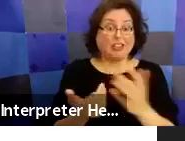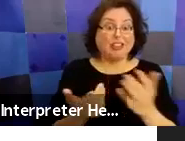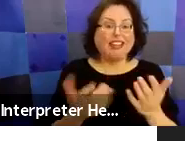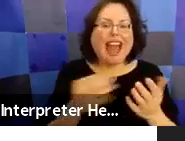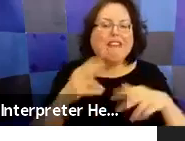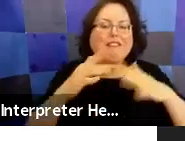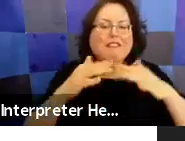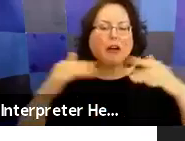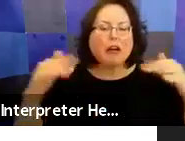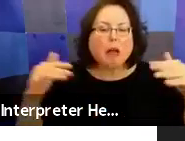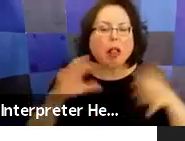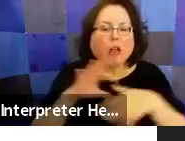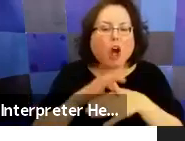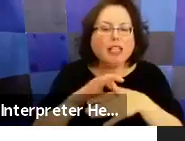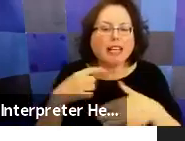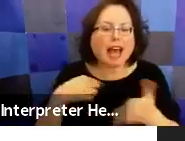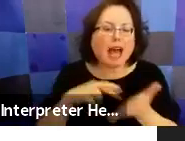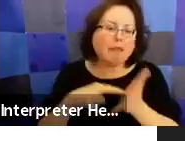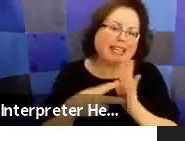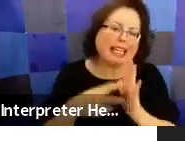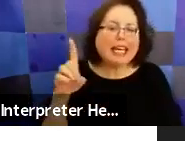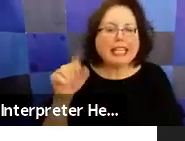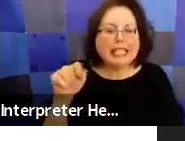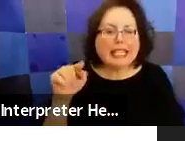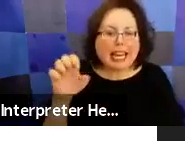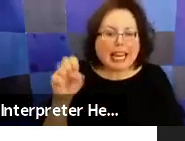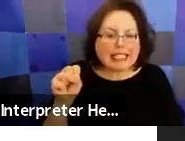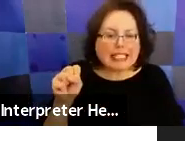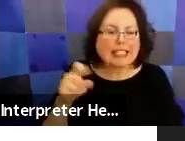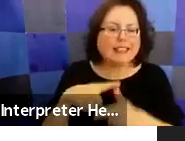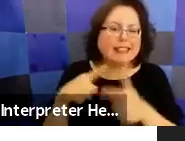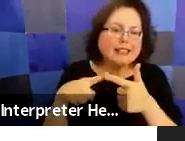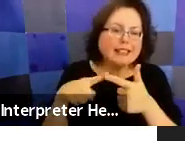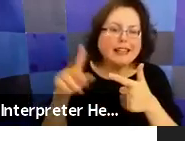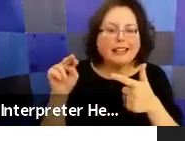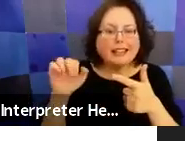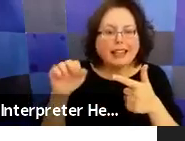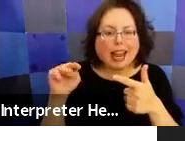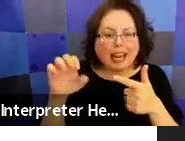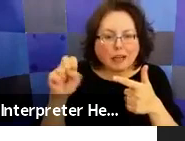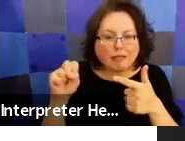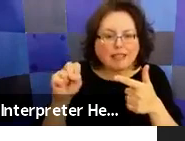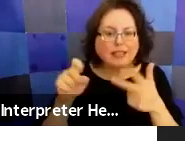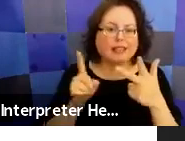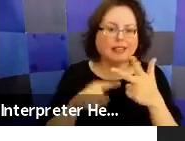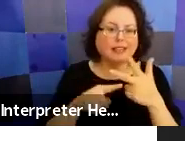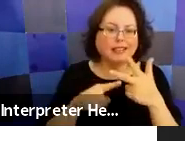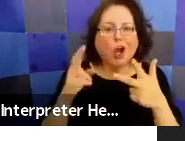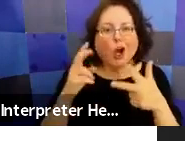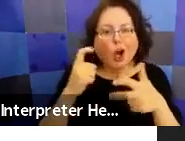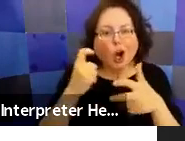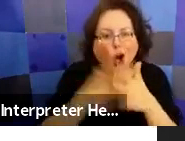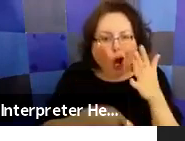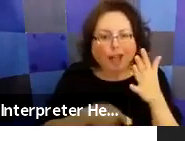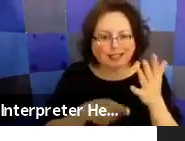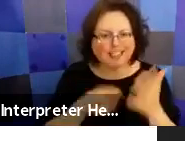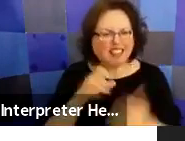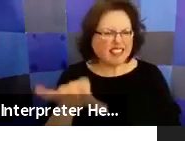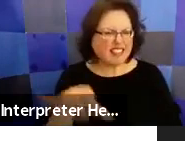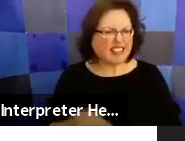variable content, I mean dates, names, you know, costs, you know, things like that.